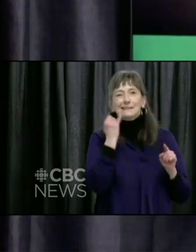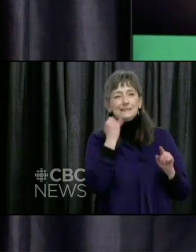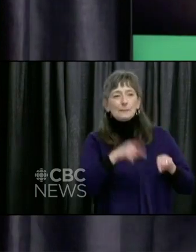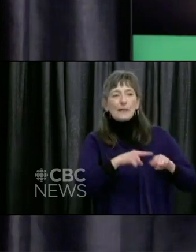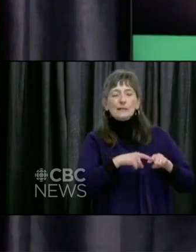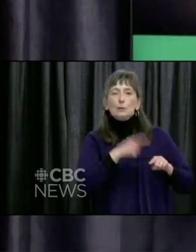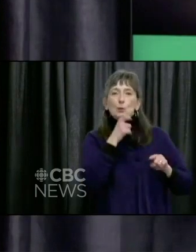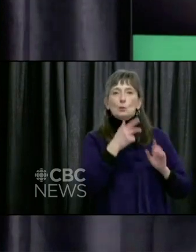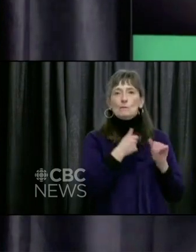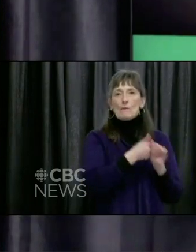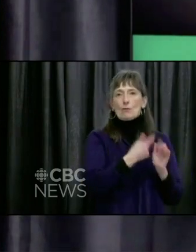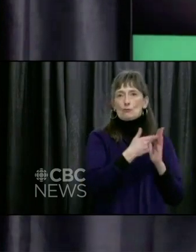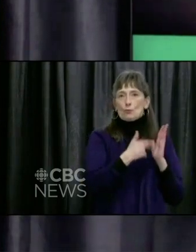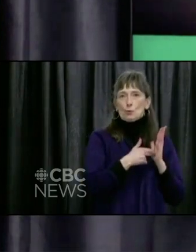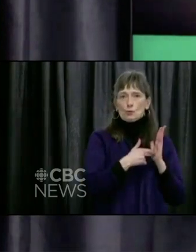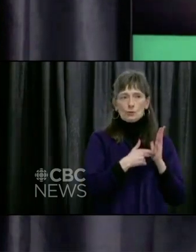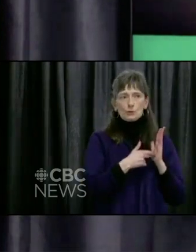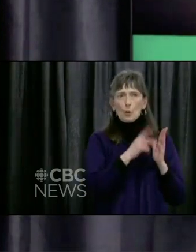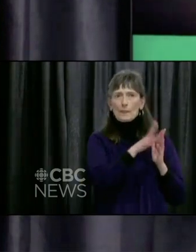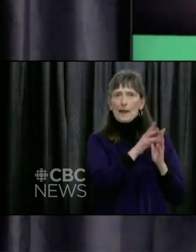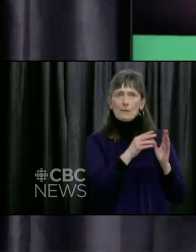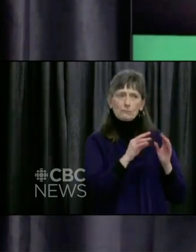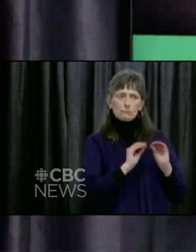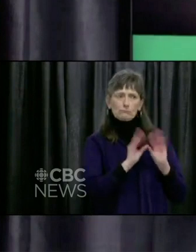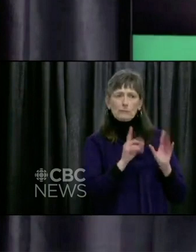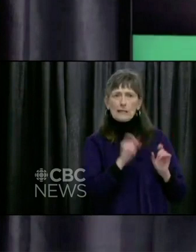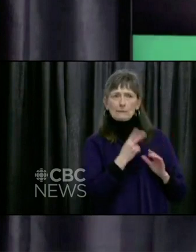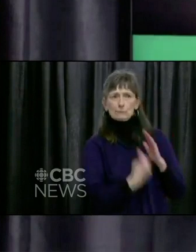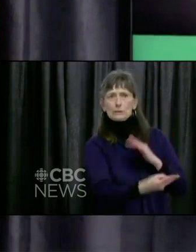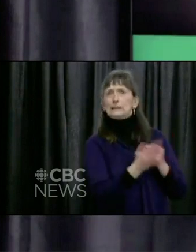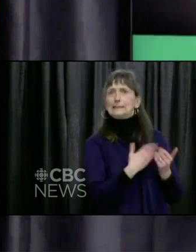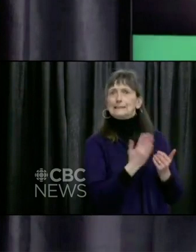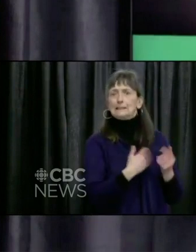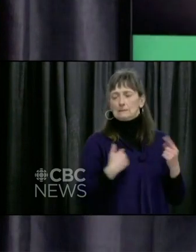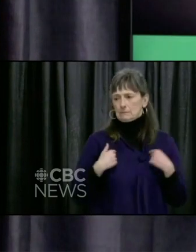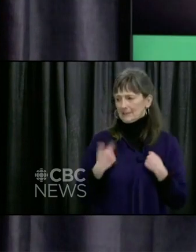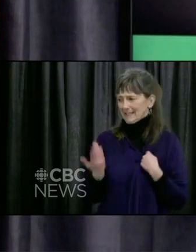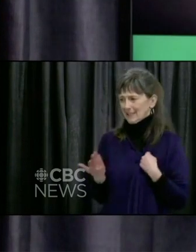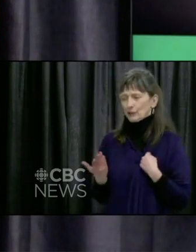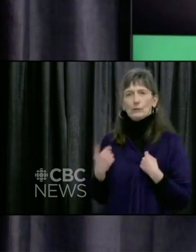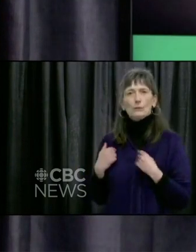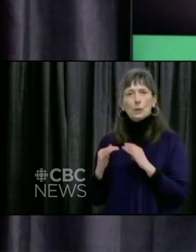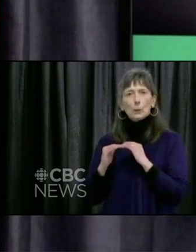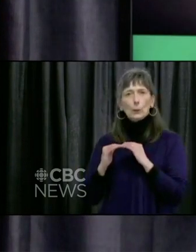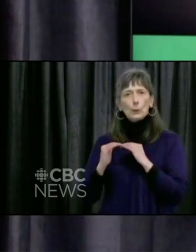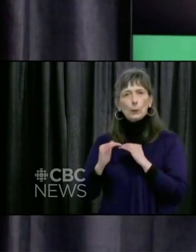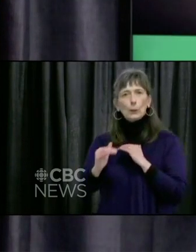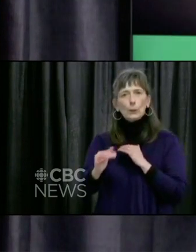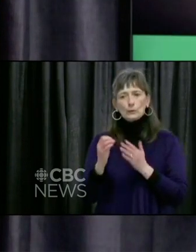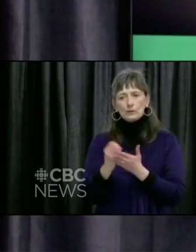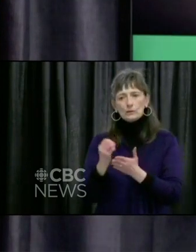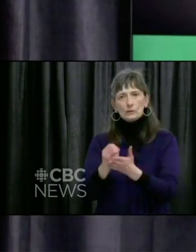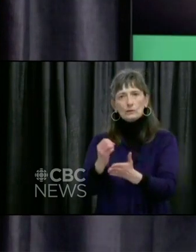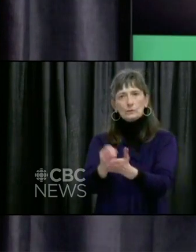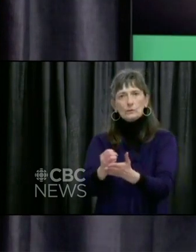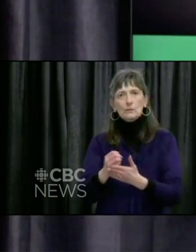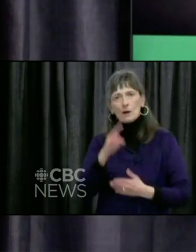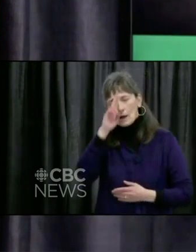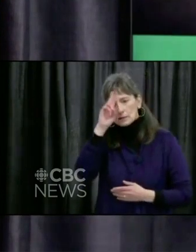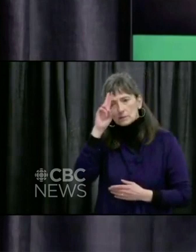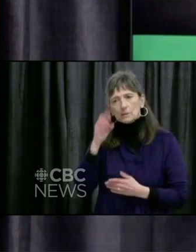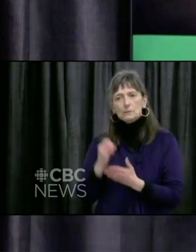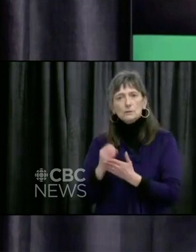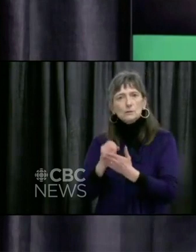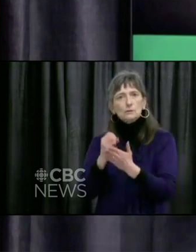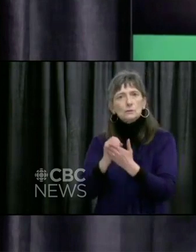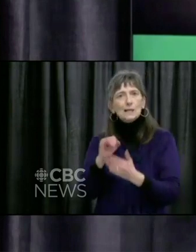up. But because we were pretty much in a flat line, it was really hard to model right now because there's very few cases. And as a result,